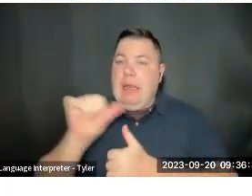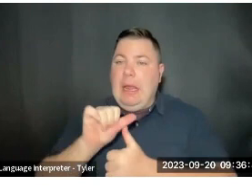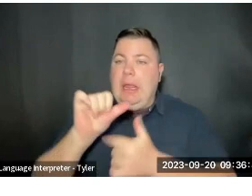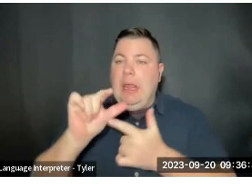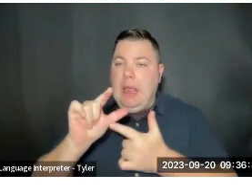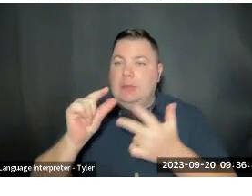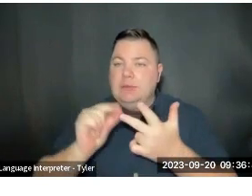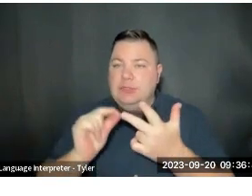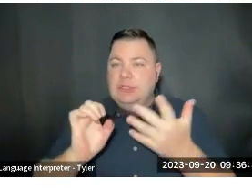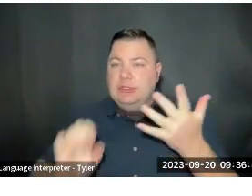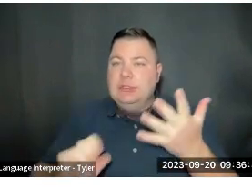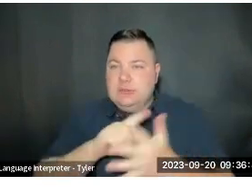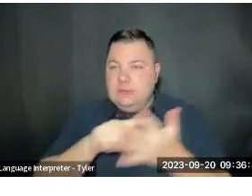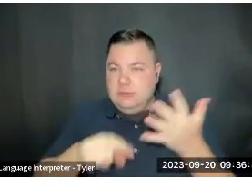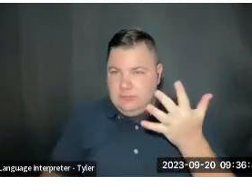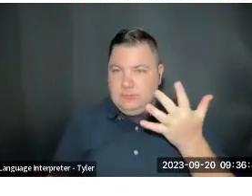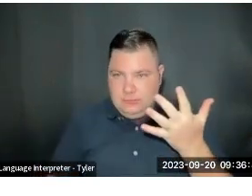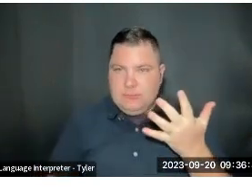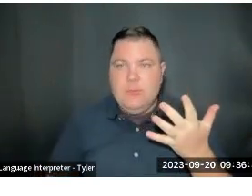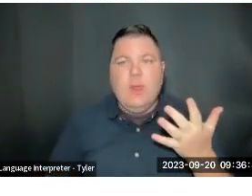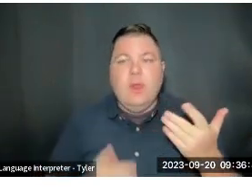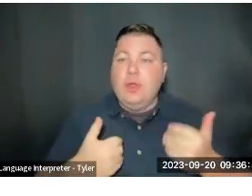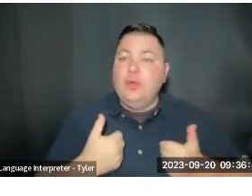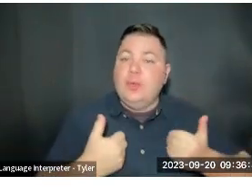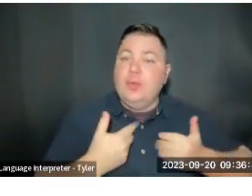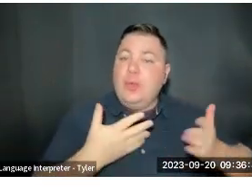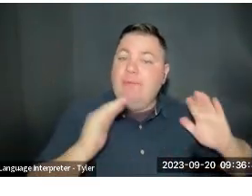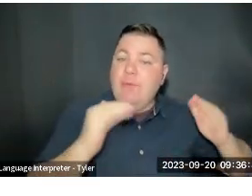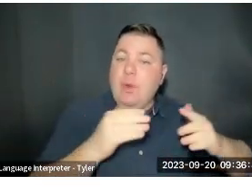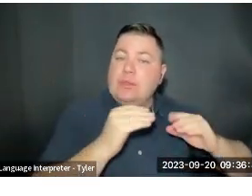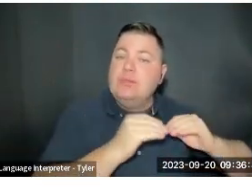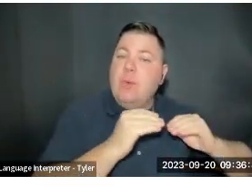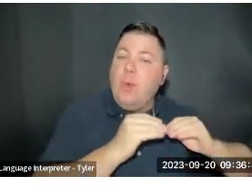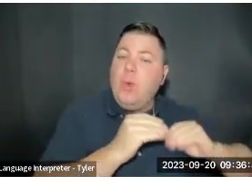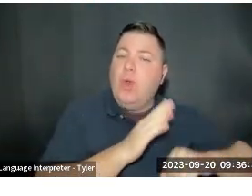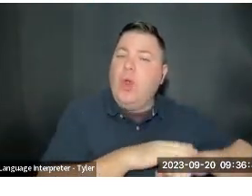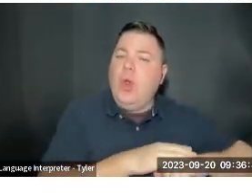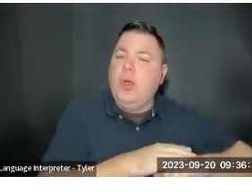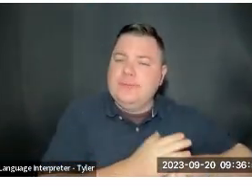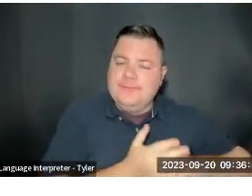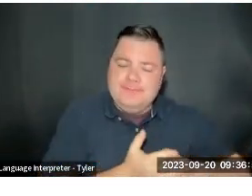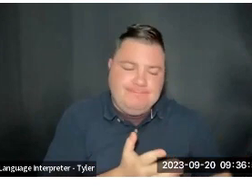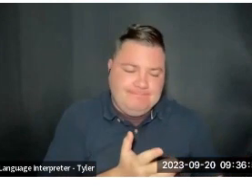The youth curriculum focuses more on